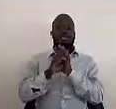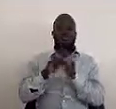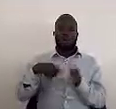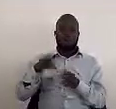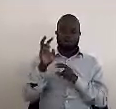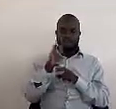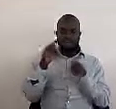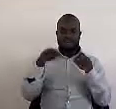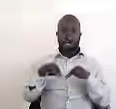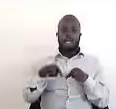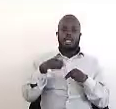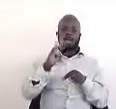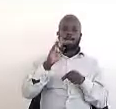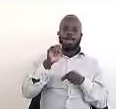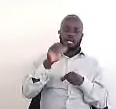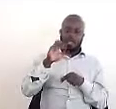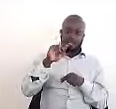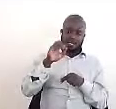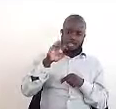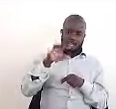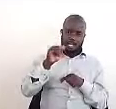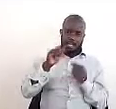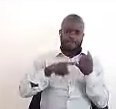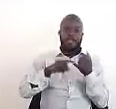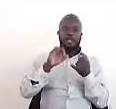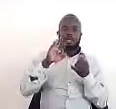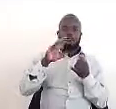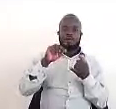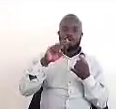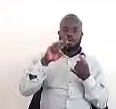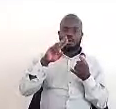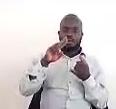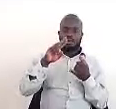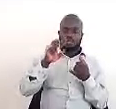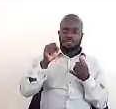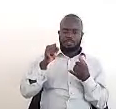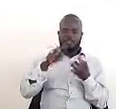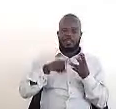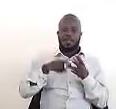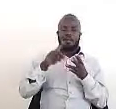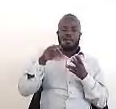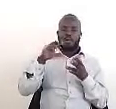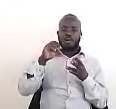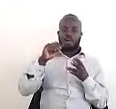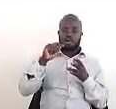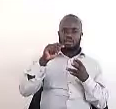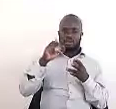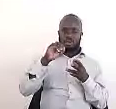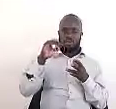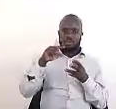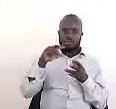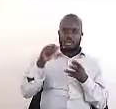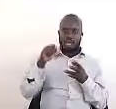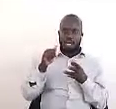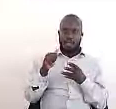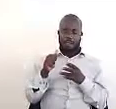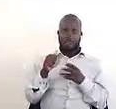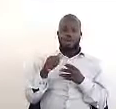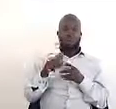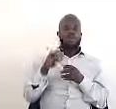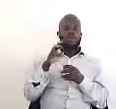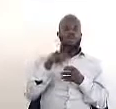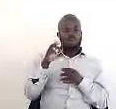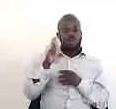Examples that we're looking at today are bacteria, fungus, virus, and protozoa, as I've said. So let's take a look at a common bacteria. This